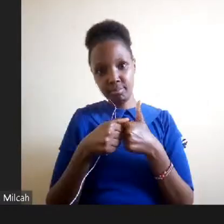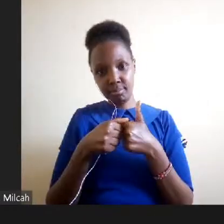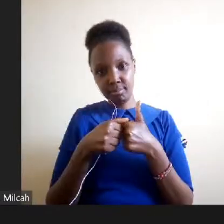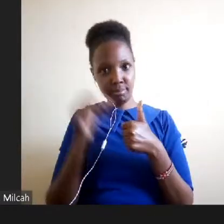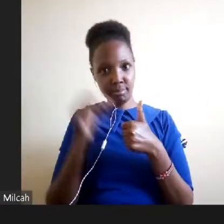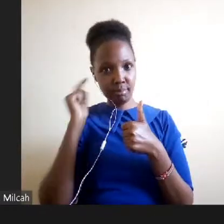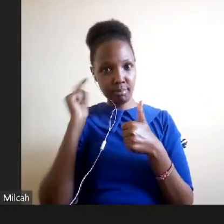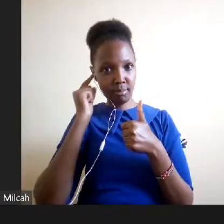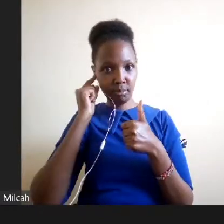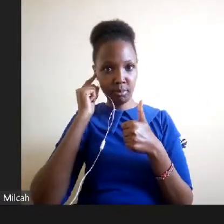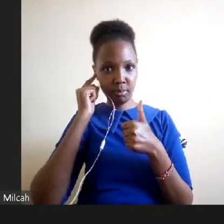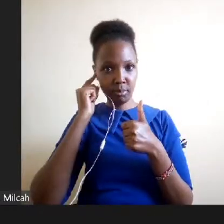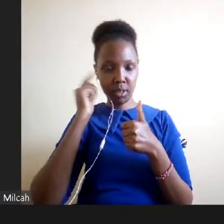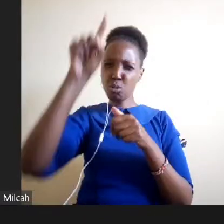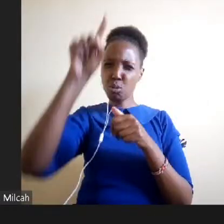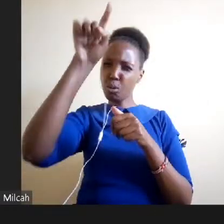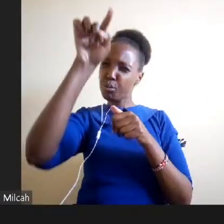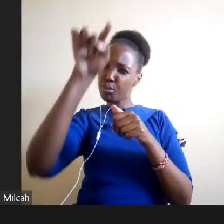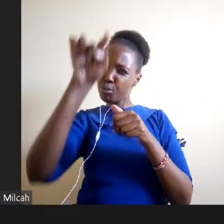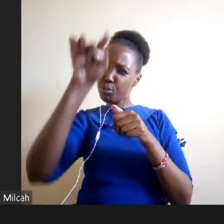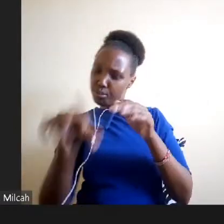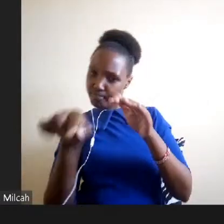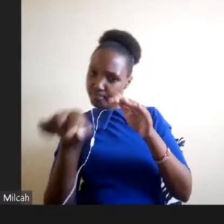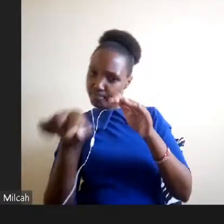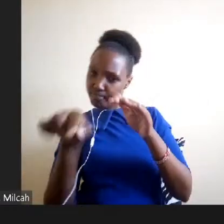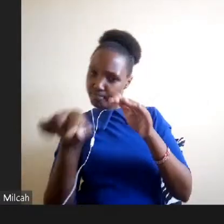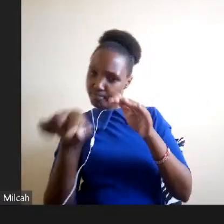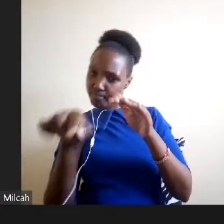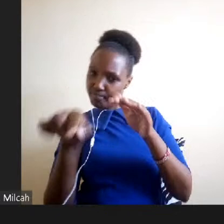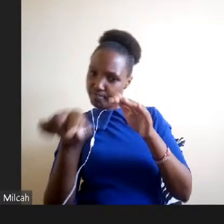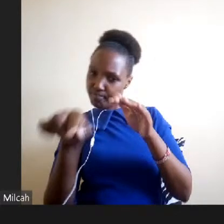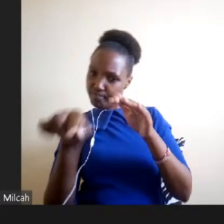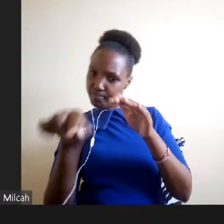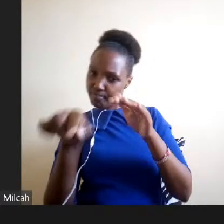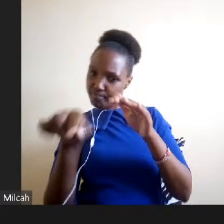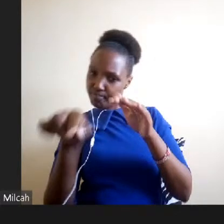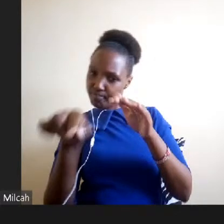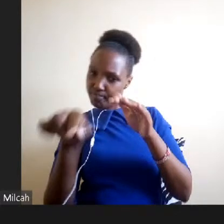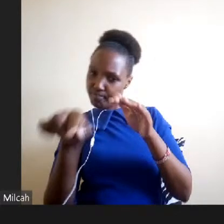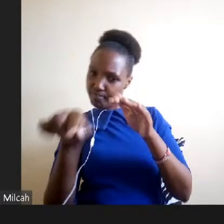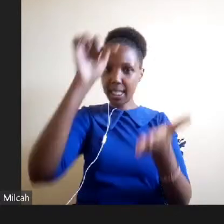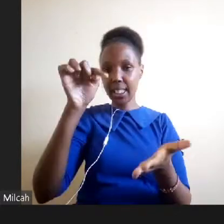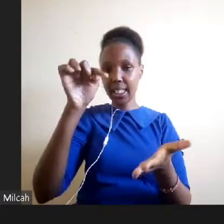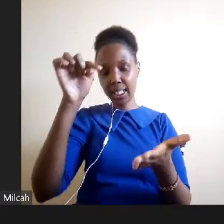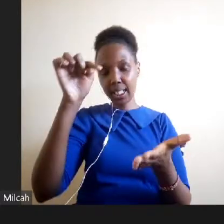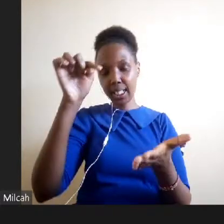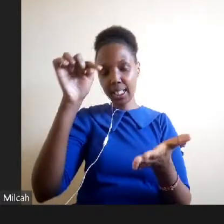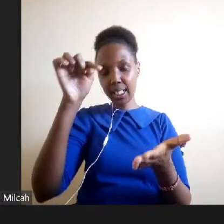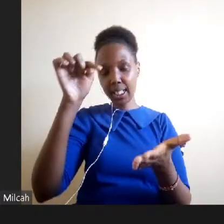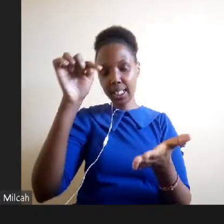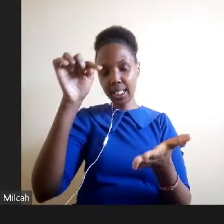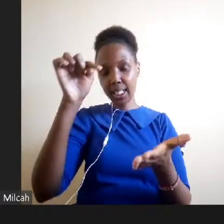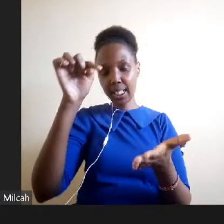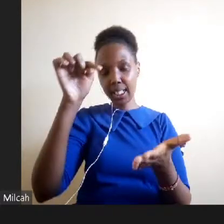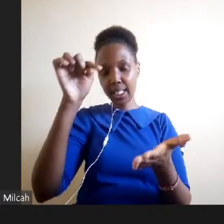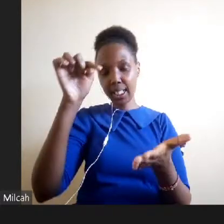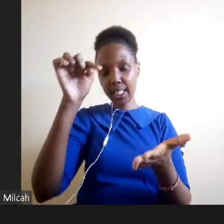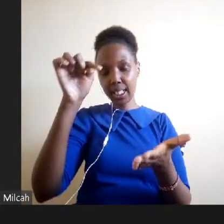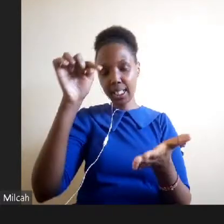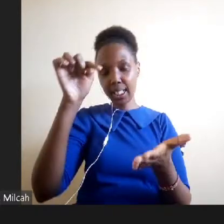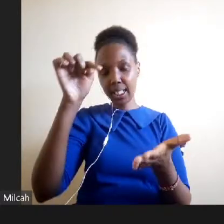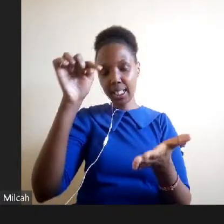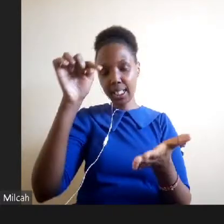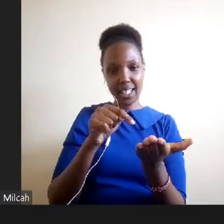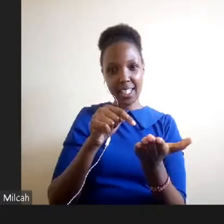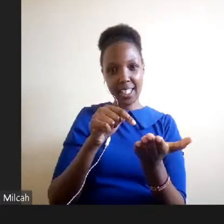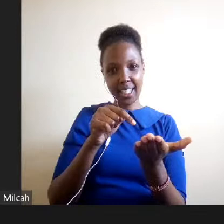to the bottom of the screen, find your child's device, and click Settings. There are several parental control settings that you can ensure